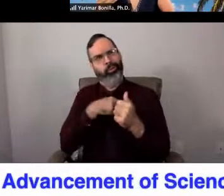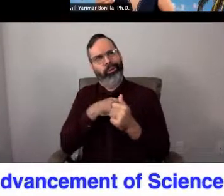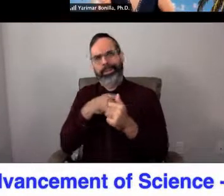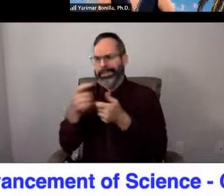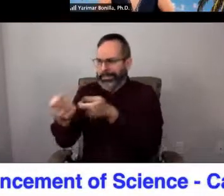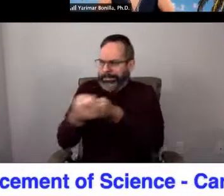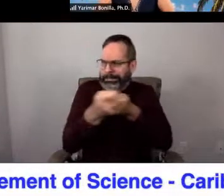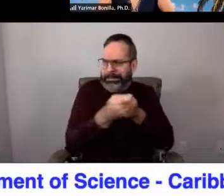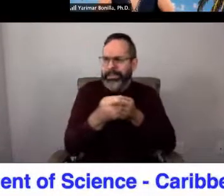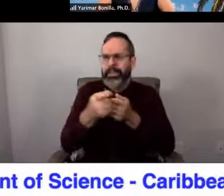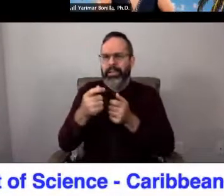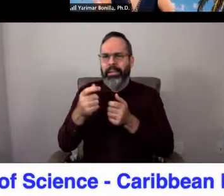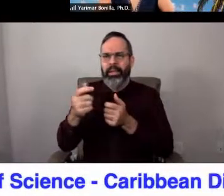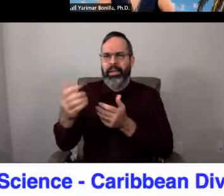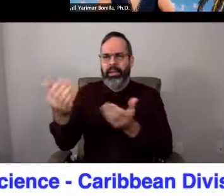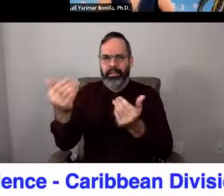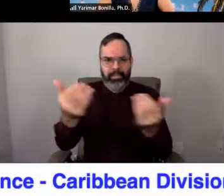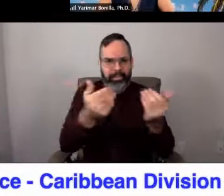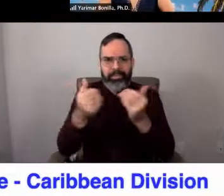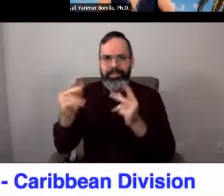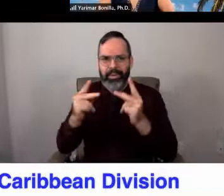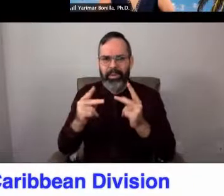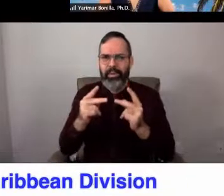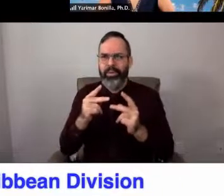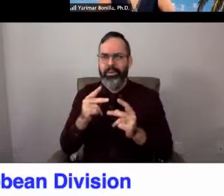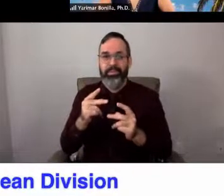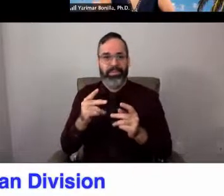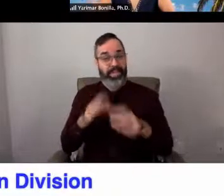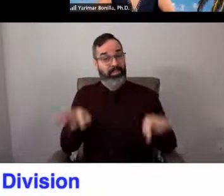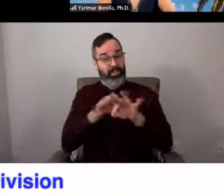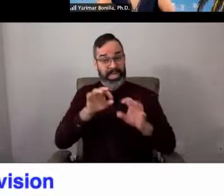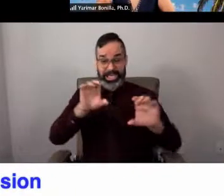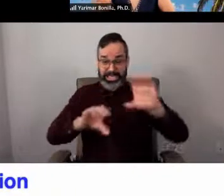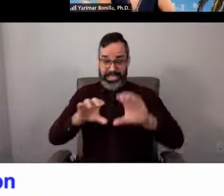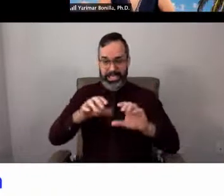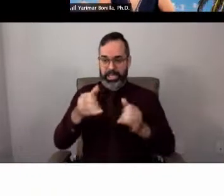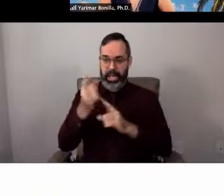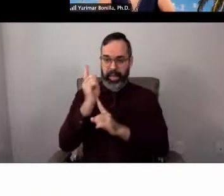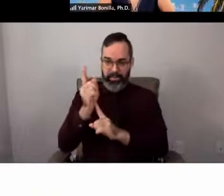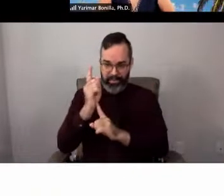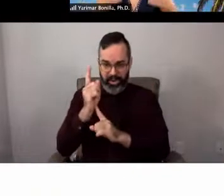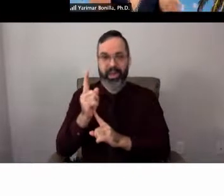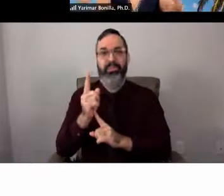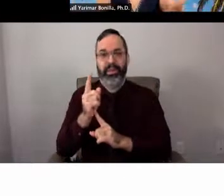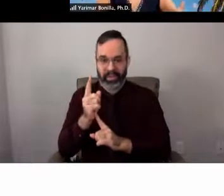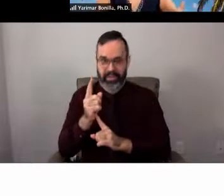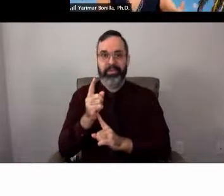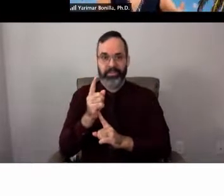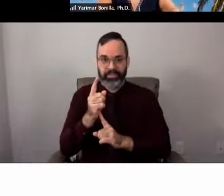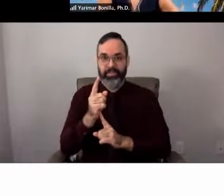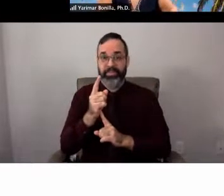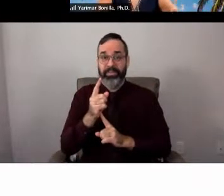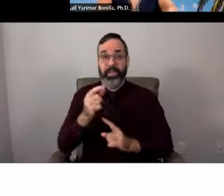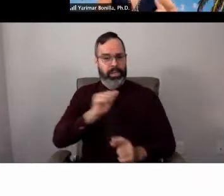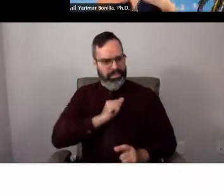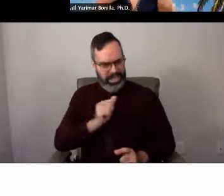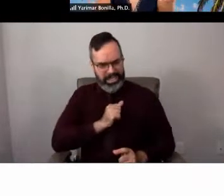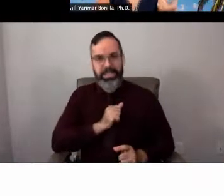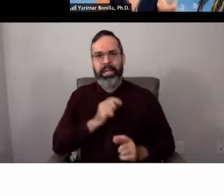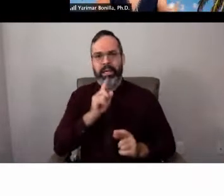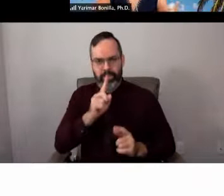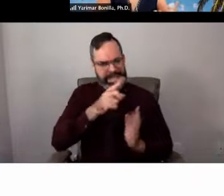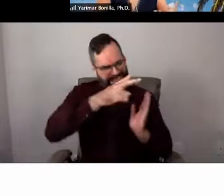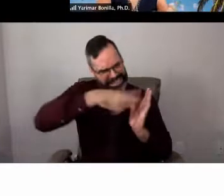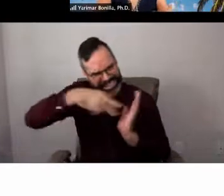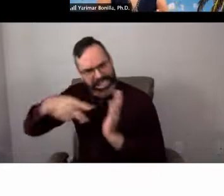in the sciences, like this is a moment where a lot of people could become more interested. I mean, I myself have been reading so much